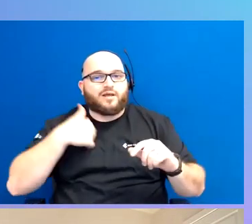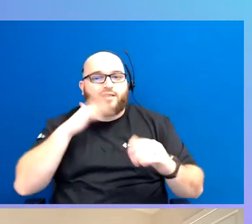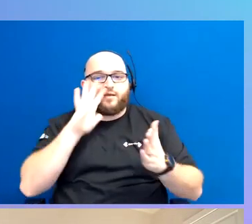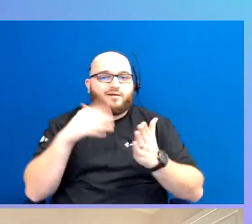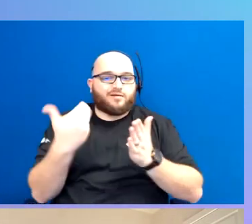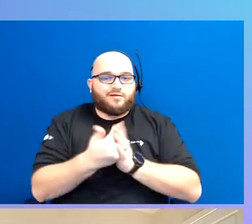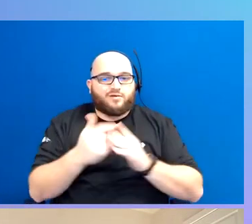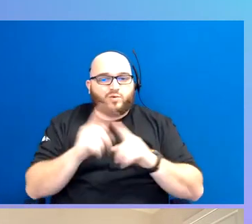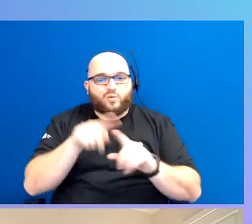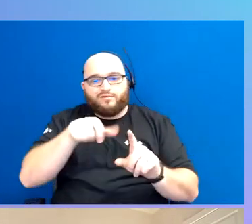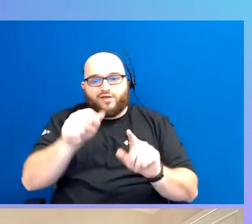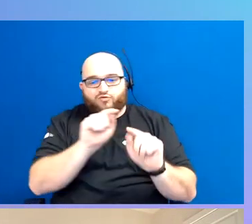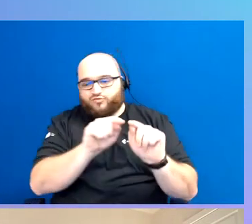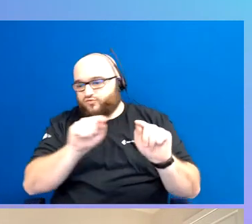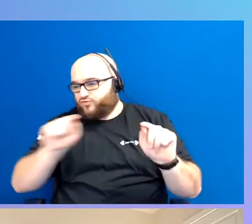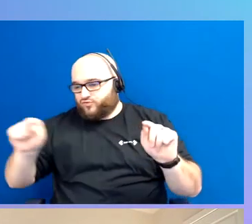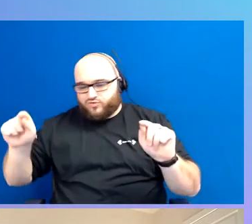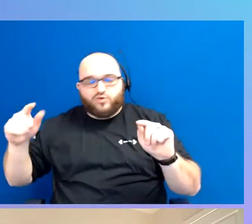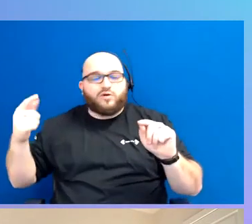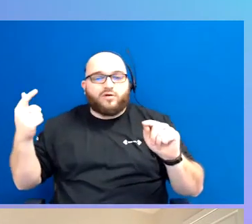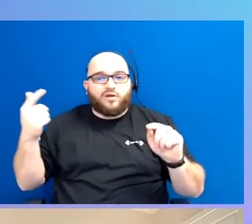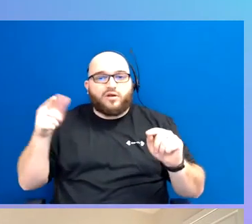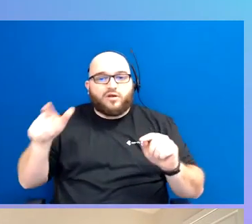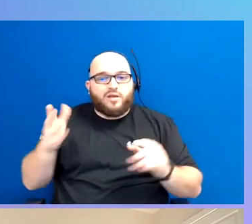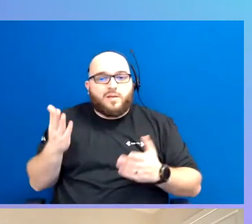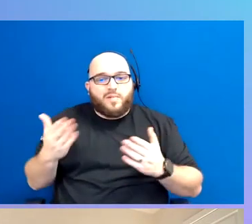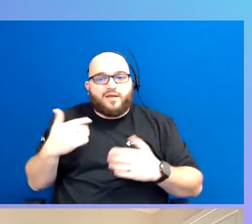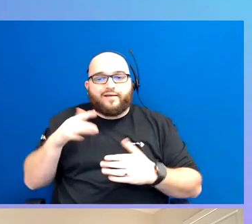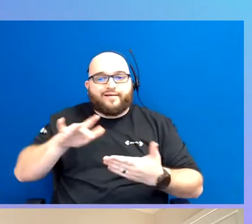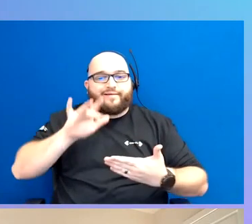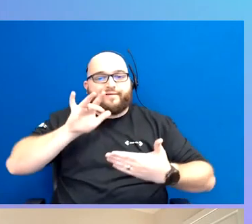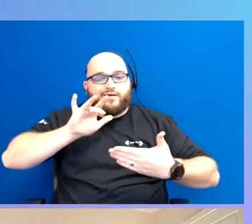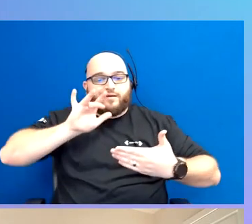proximity, user may click